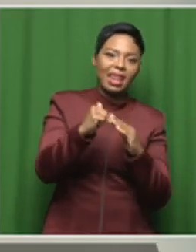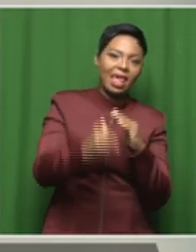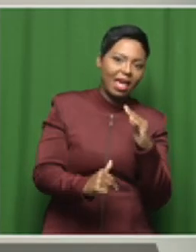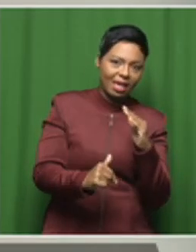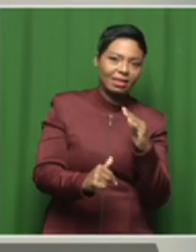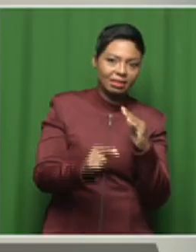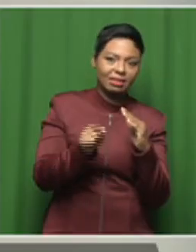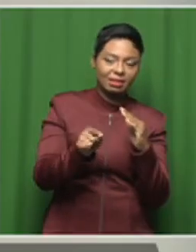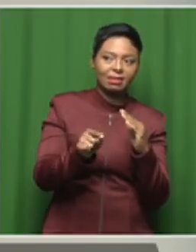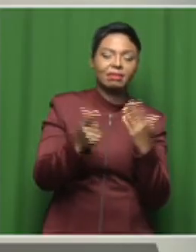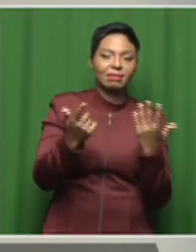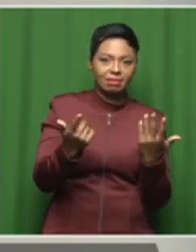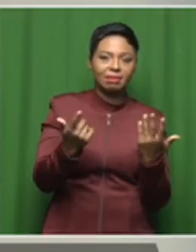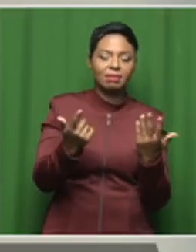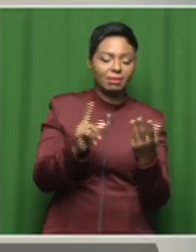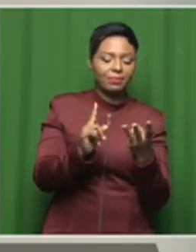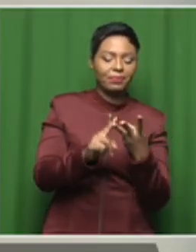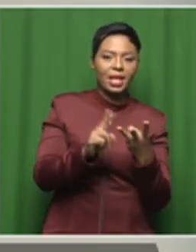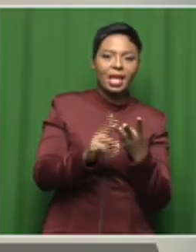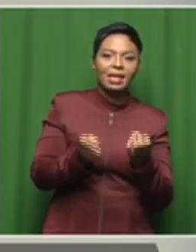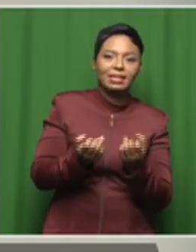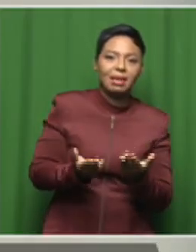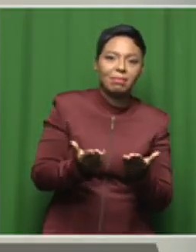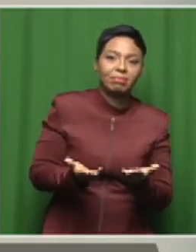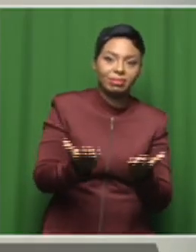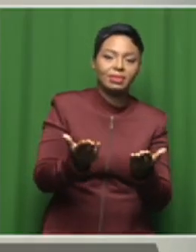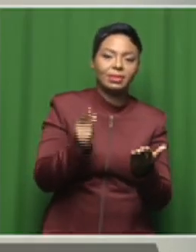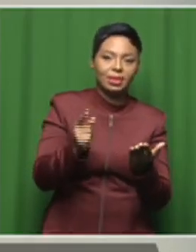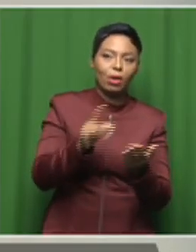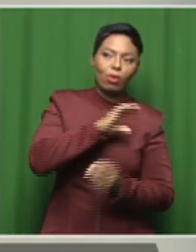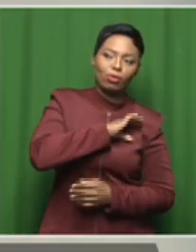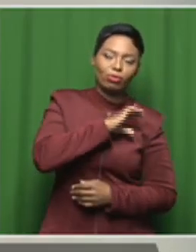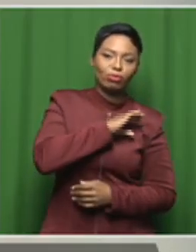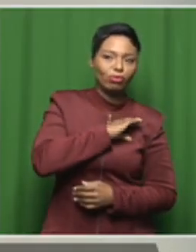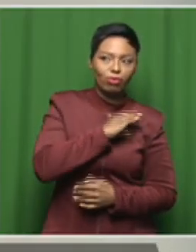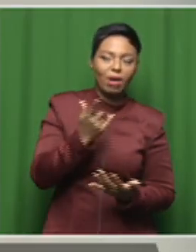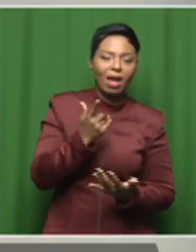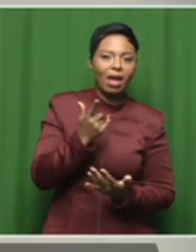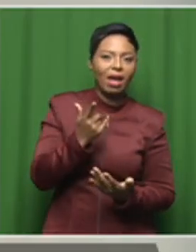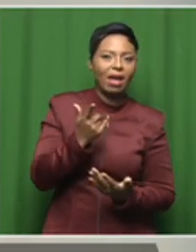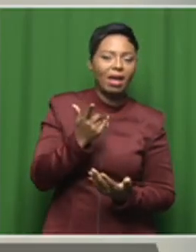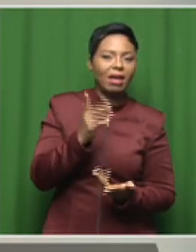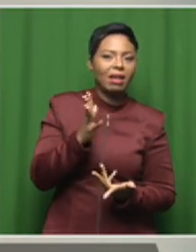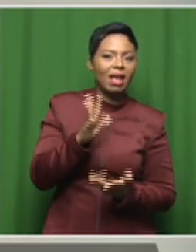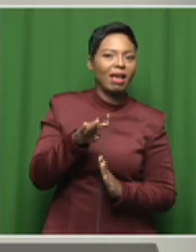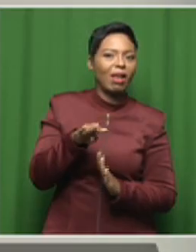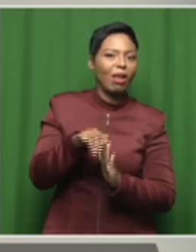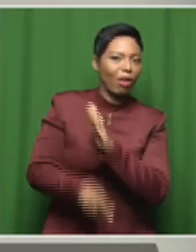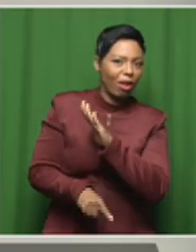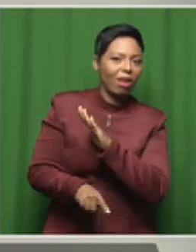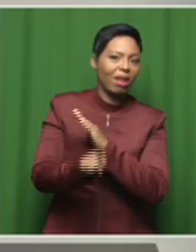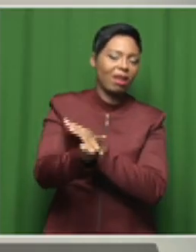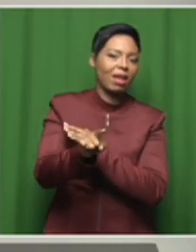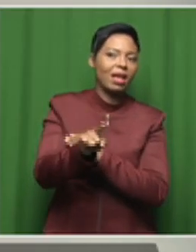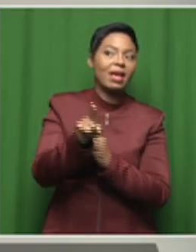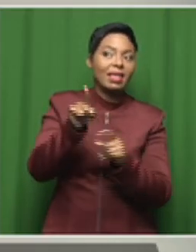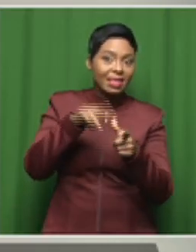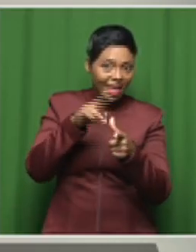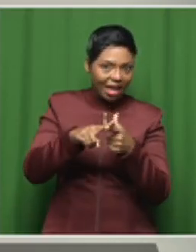vendor, supplying goods and services to consumers, and then you might be subject to understatement